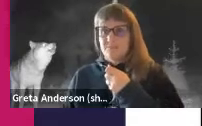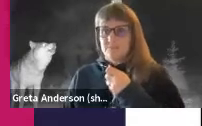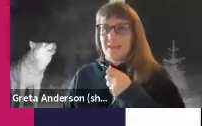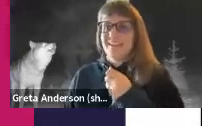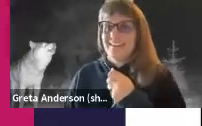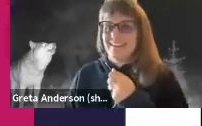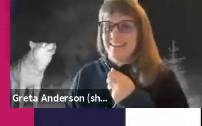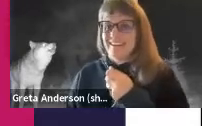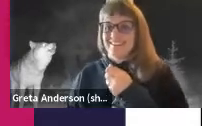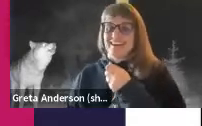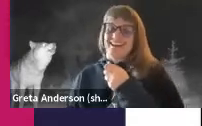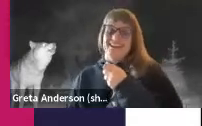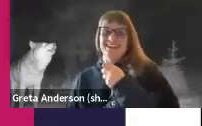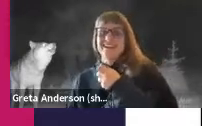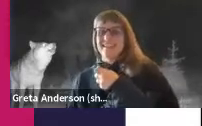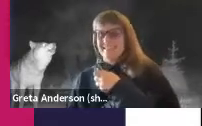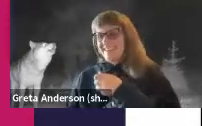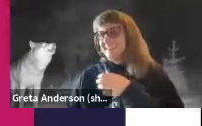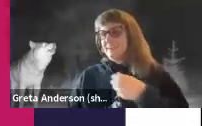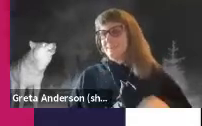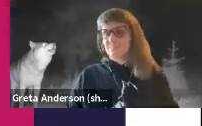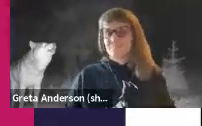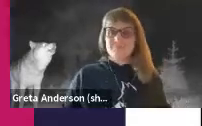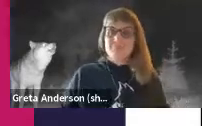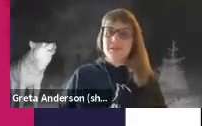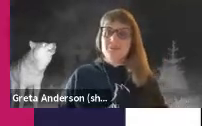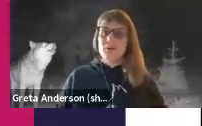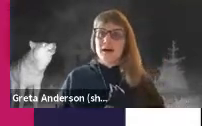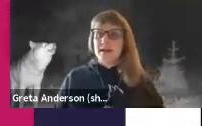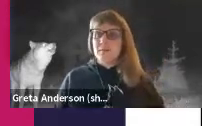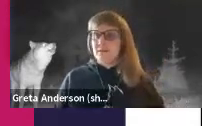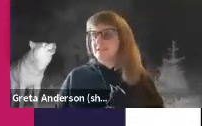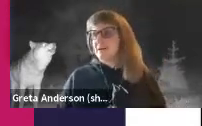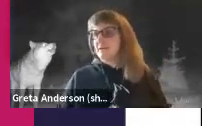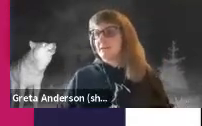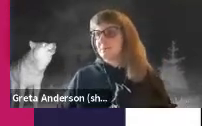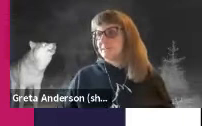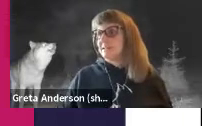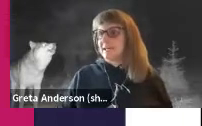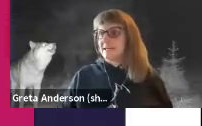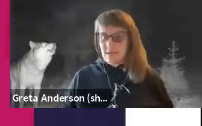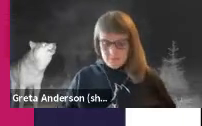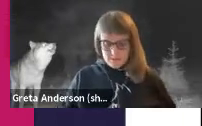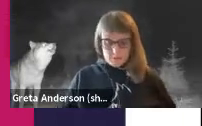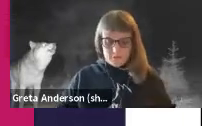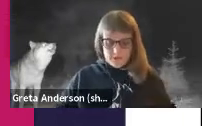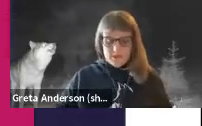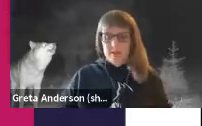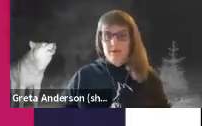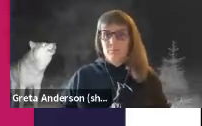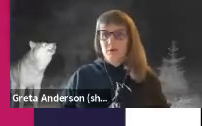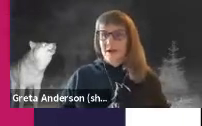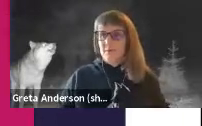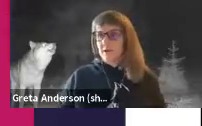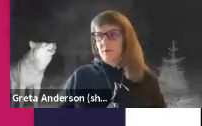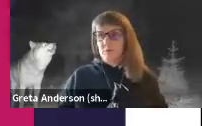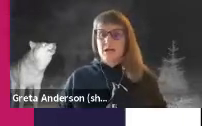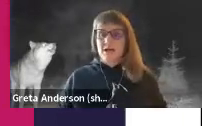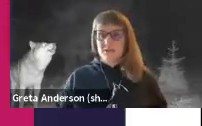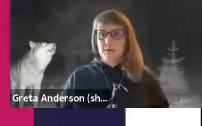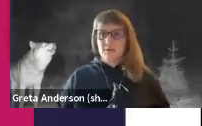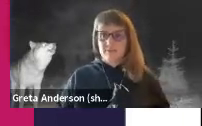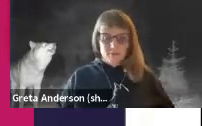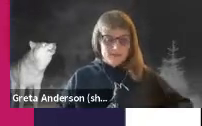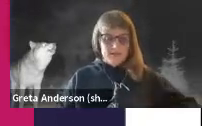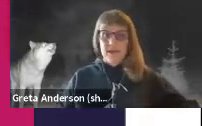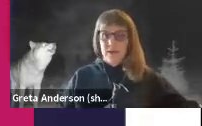one? Okay, thank you. So I am going to talk a little bit today about the primary